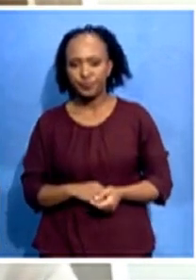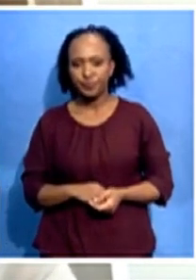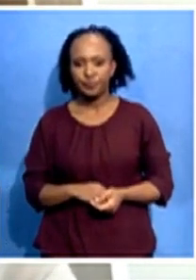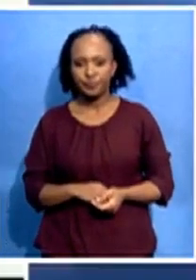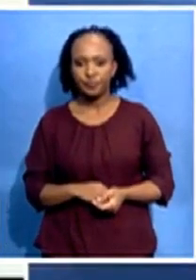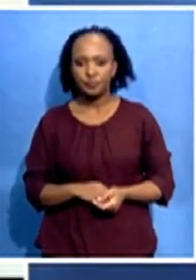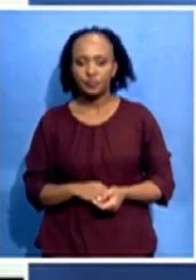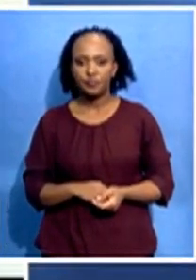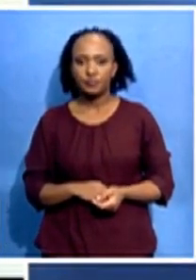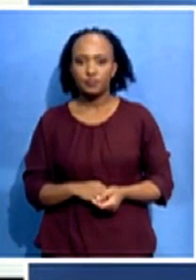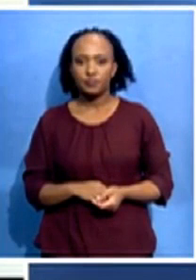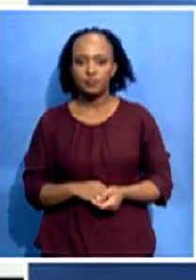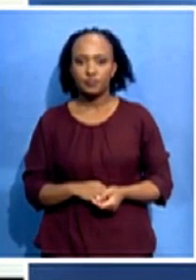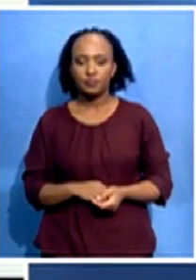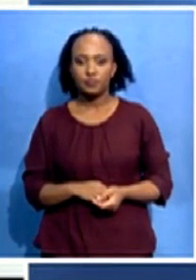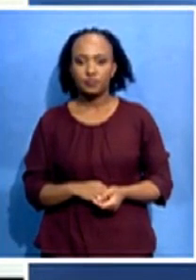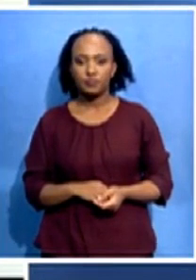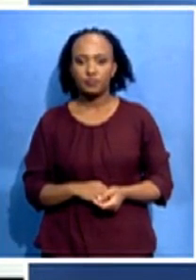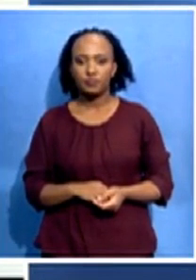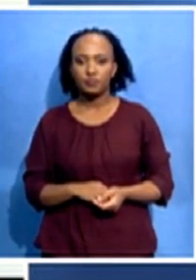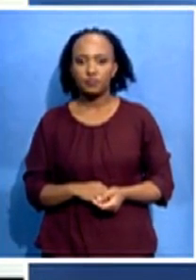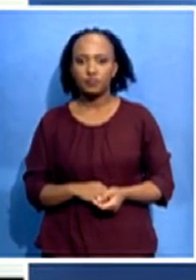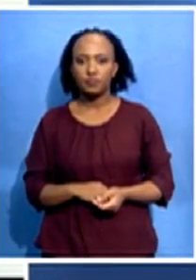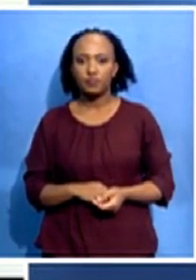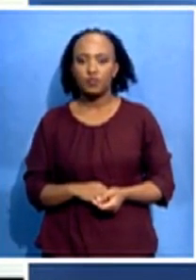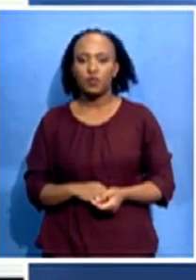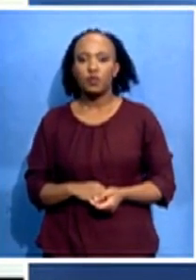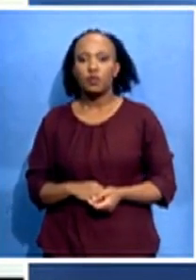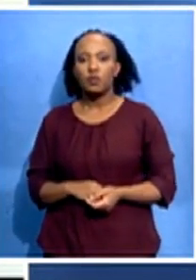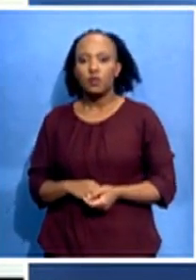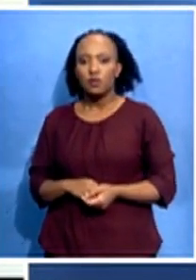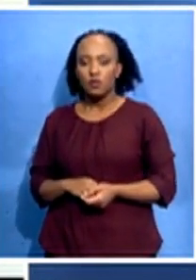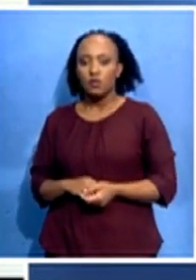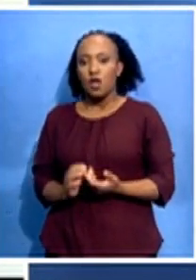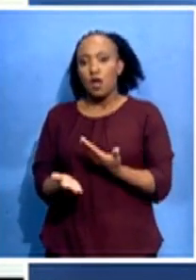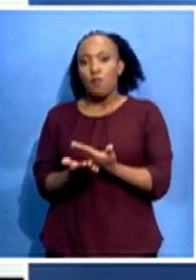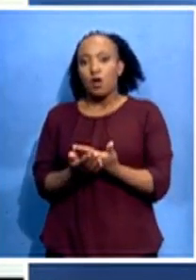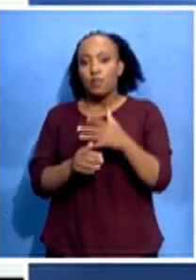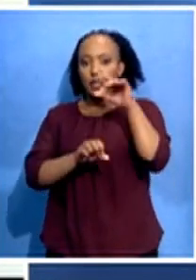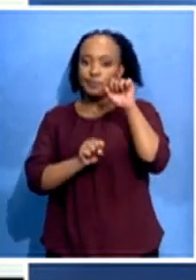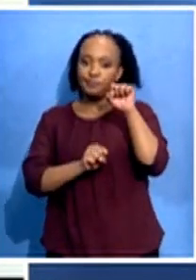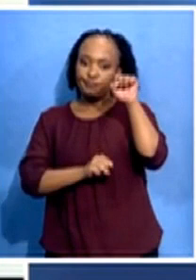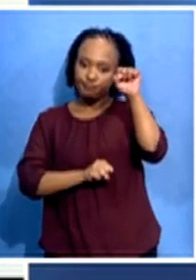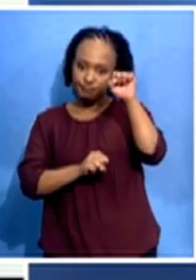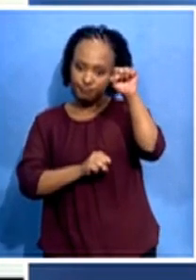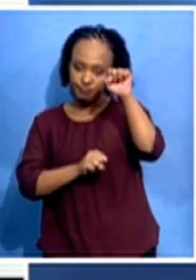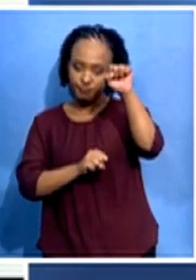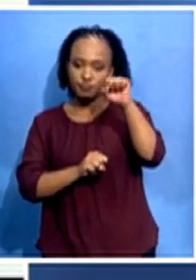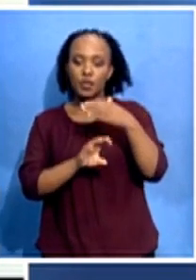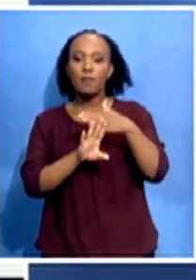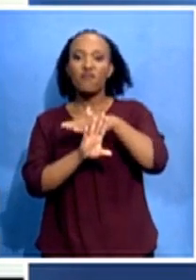I think there's most probably going to be a strike. And again, your point was how